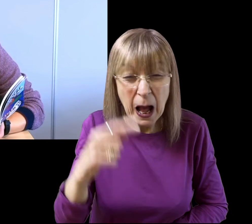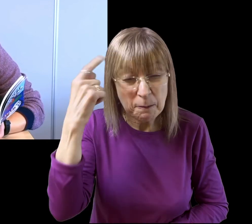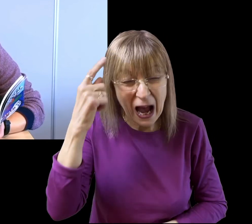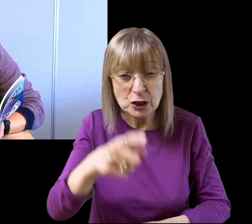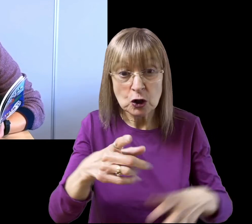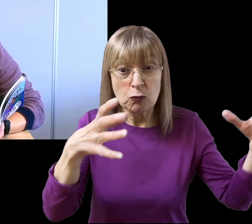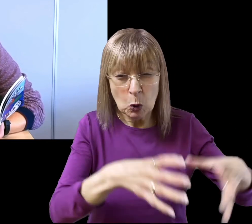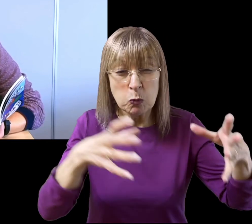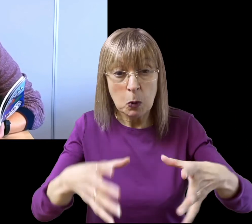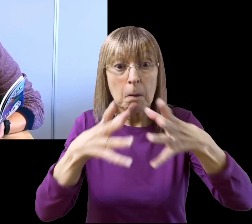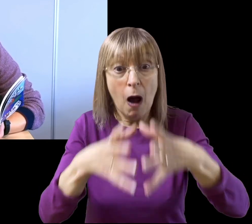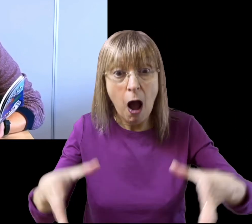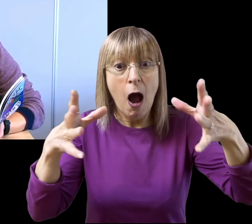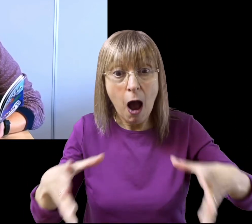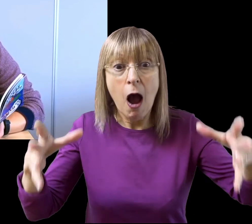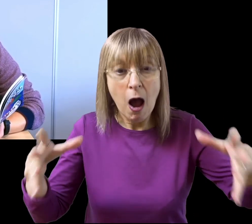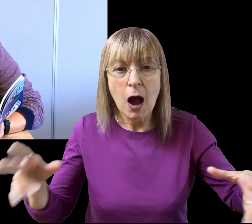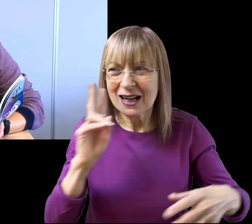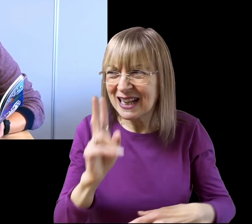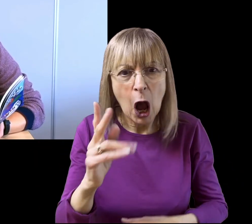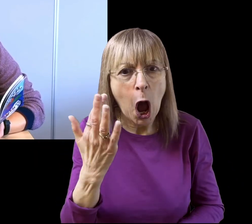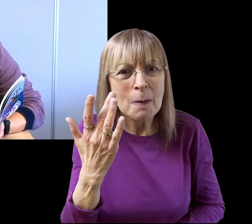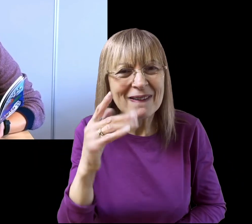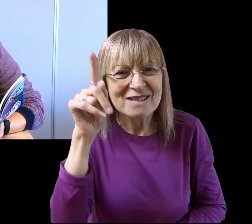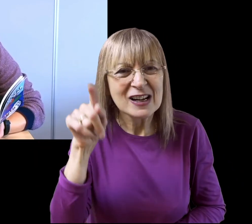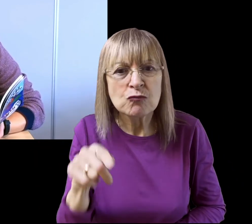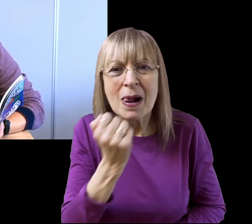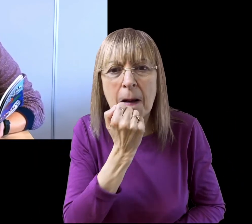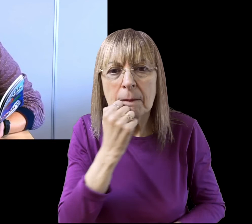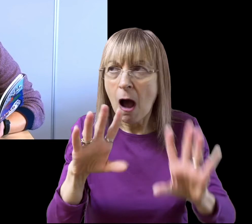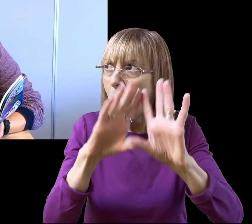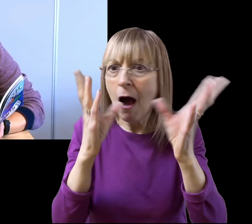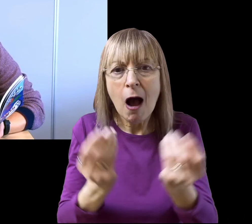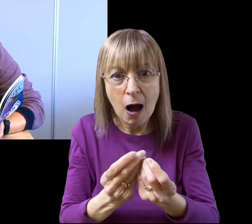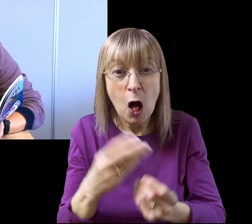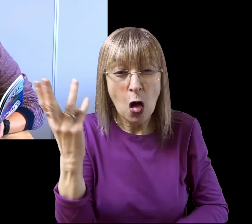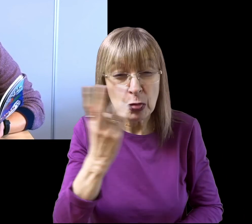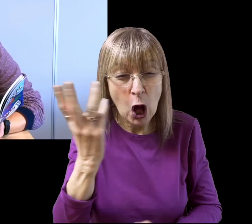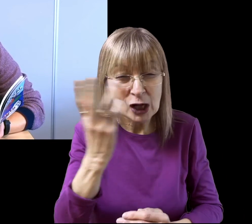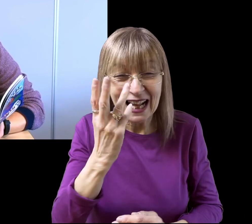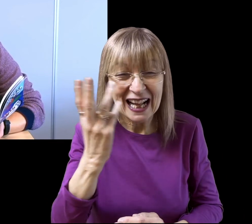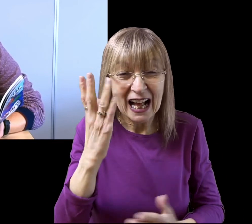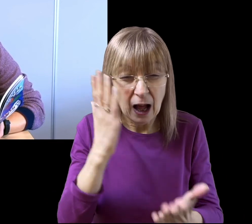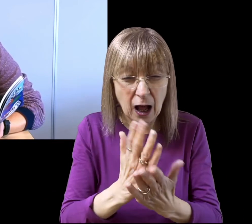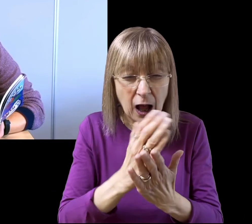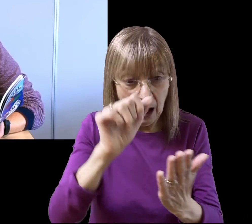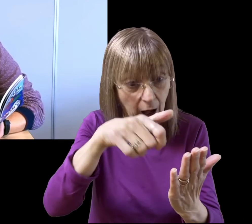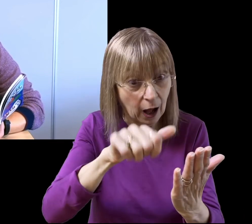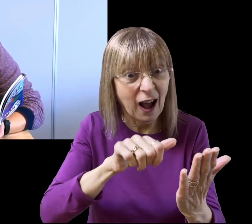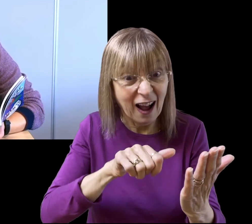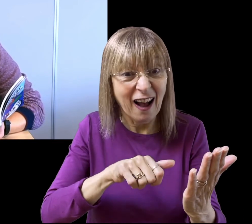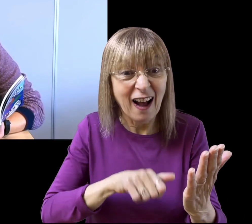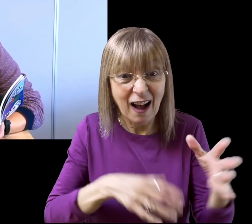crew. Now continue the pattern through larger sets, see how big factorial numbers get. You'll see by the